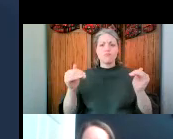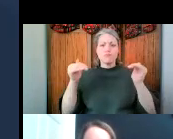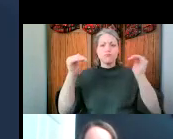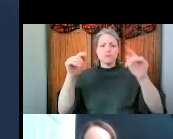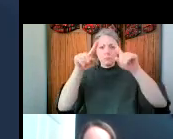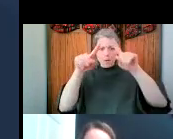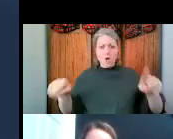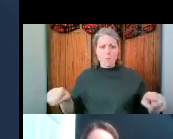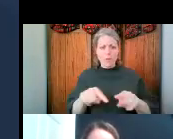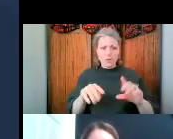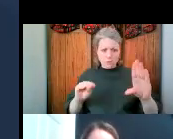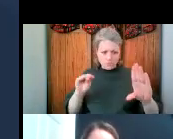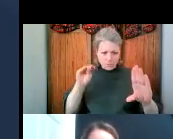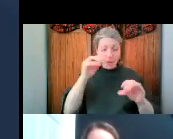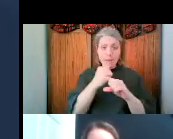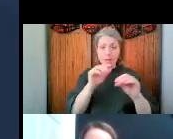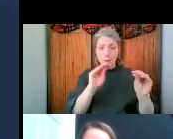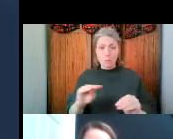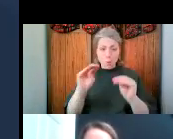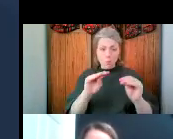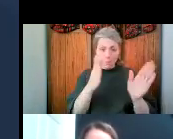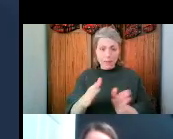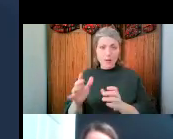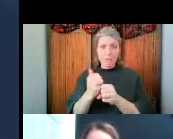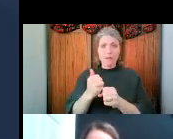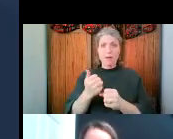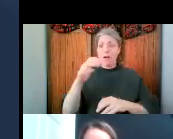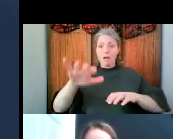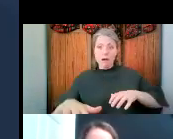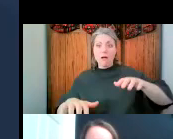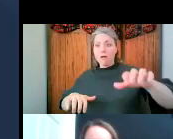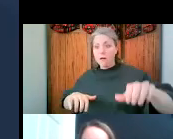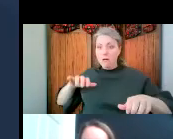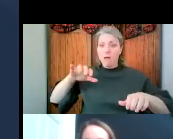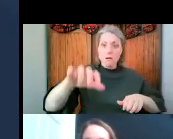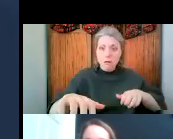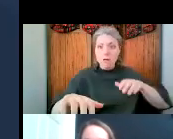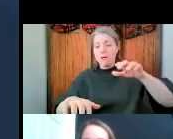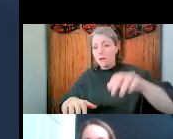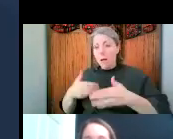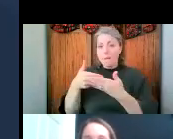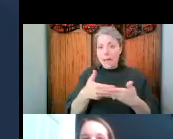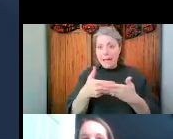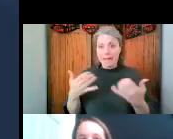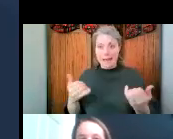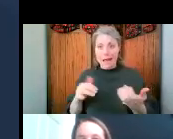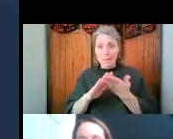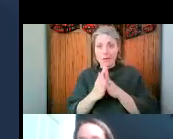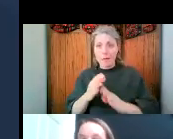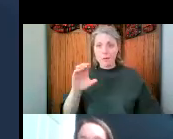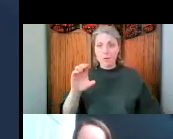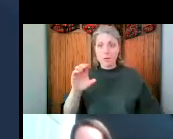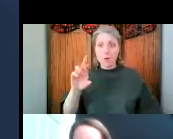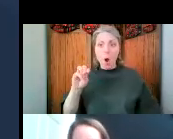arms and legs in a reciprocal pattern. So now we have a baby crawling and exploring their environment and having new opportunities to create